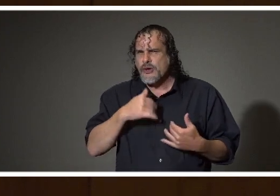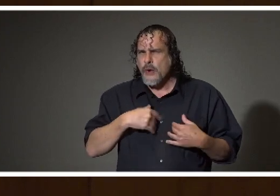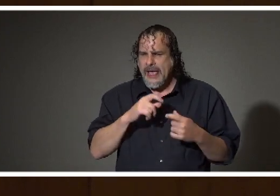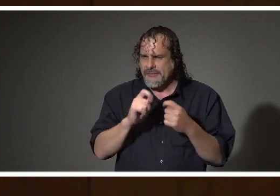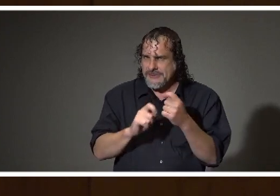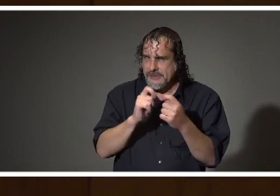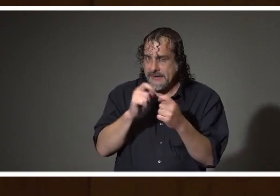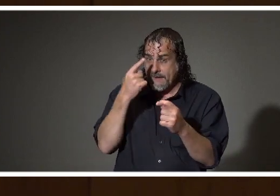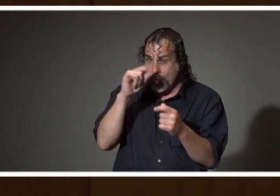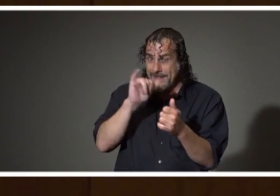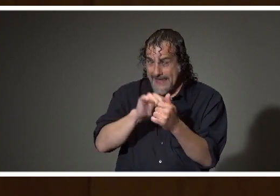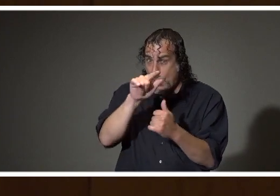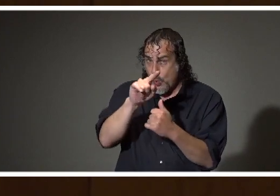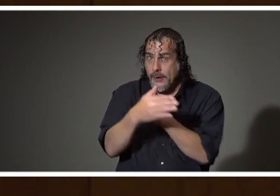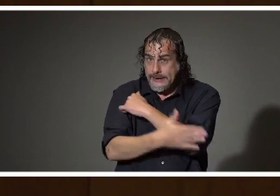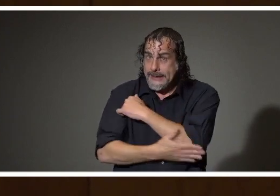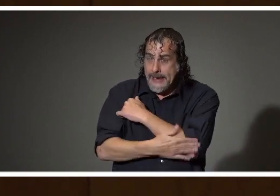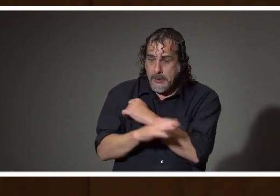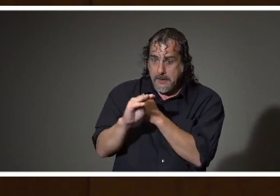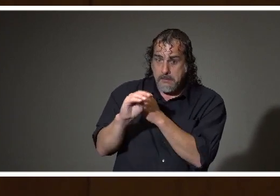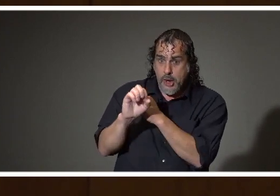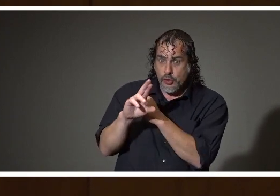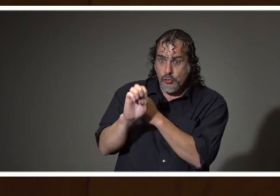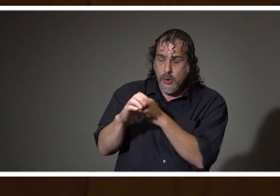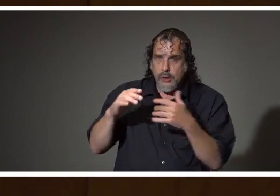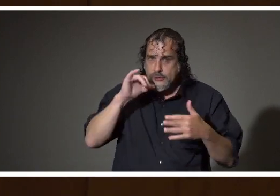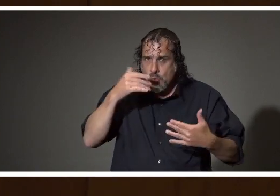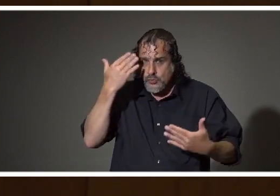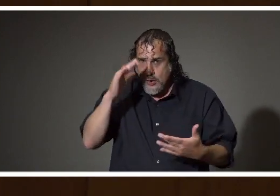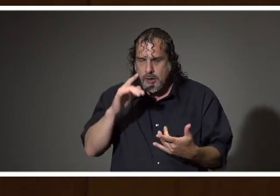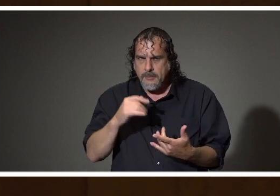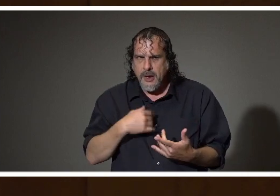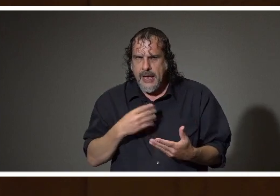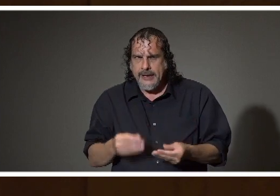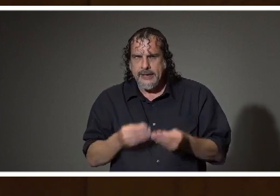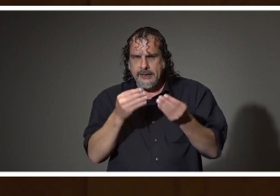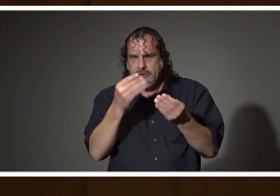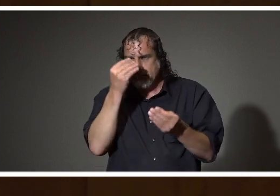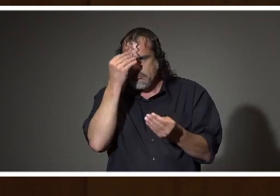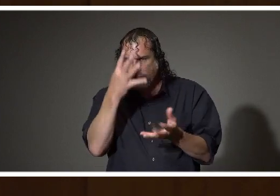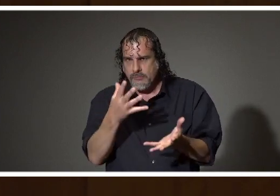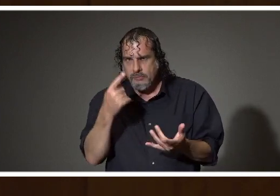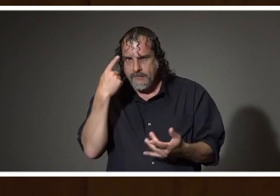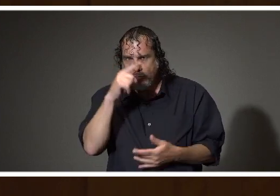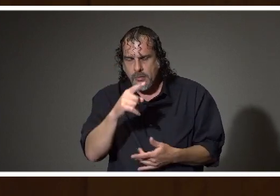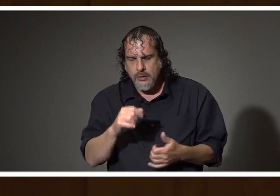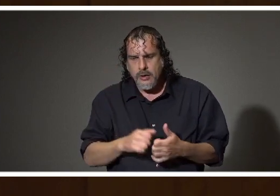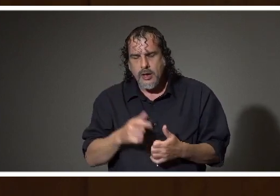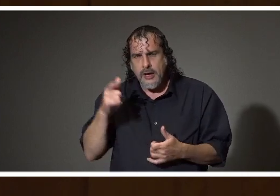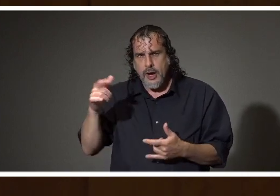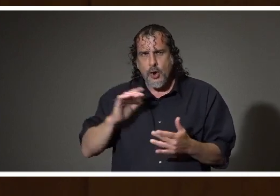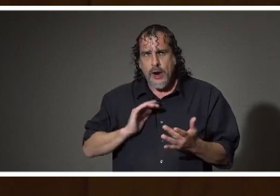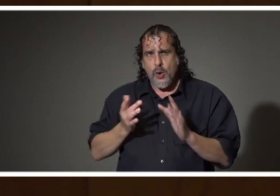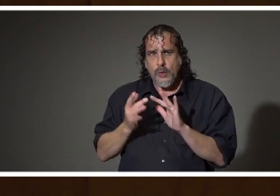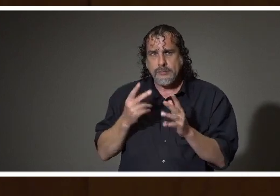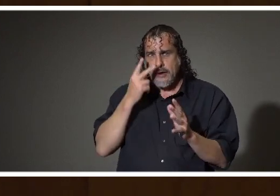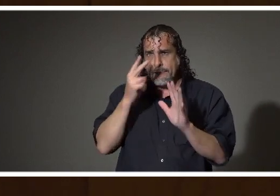around Monroe County. Certainly we can get additional information for you. A lot of the trend data is available on our